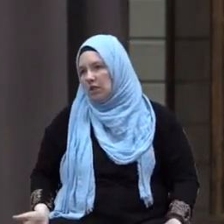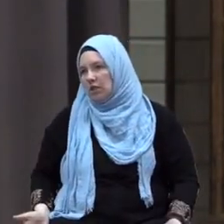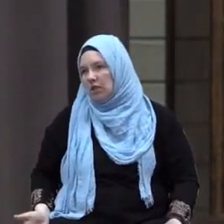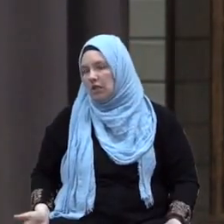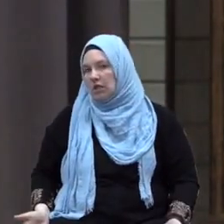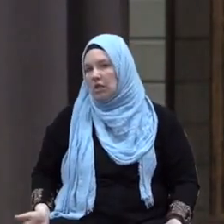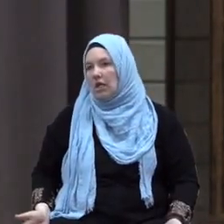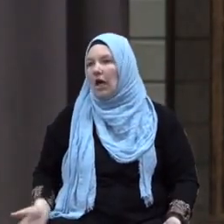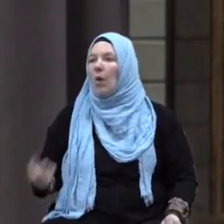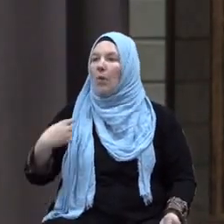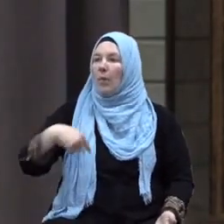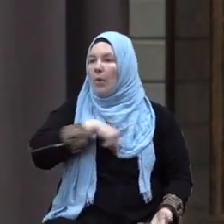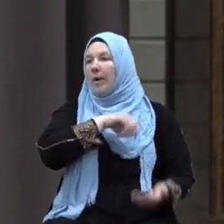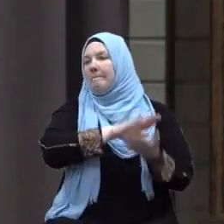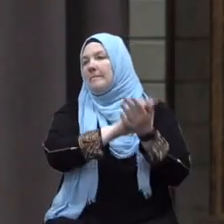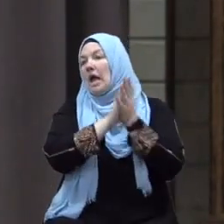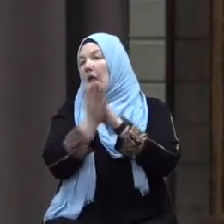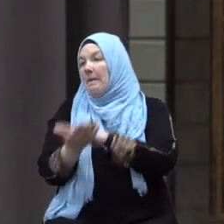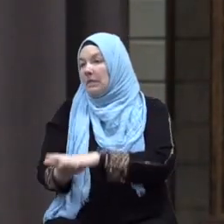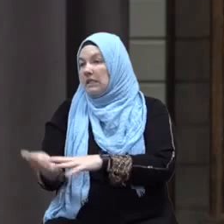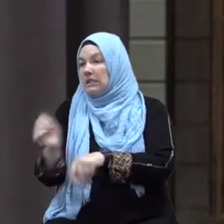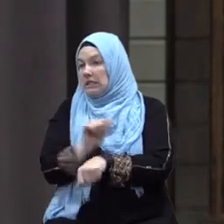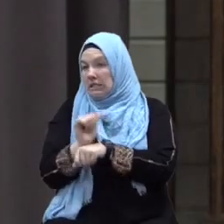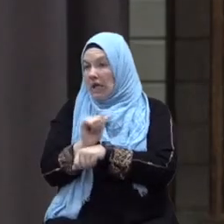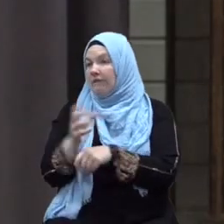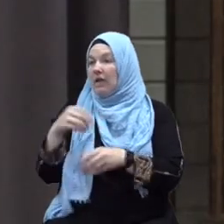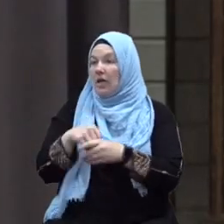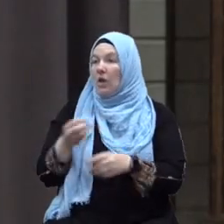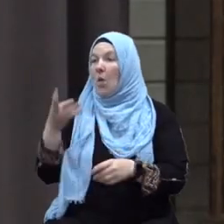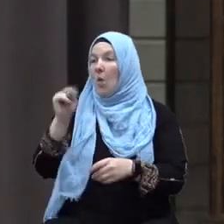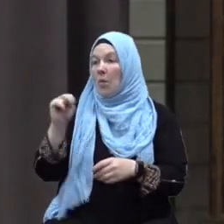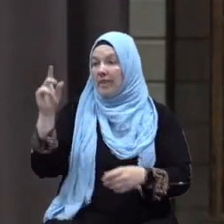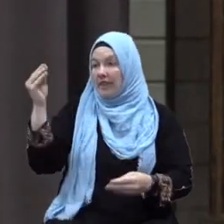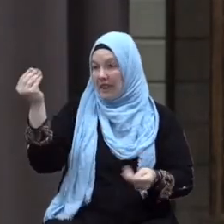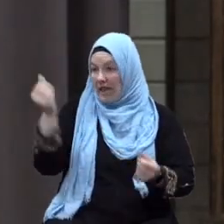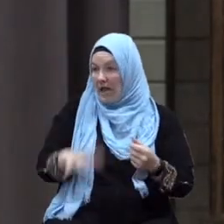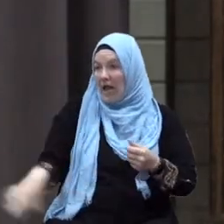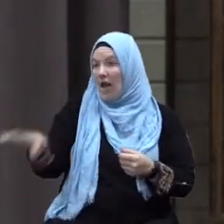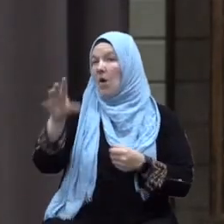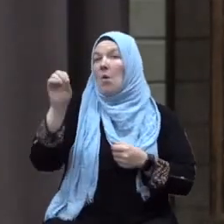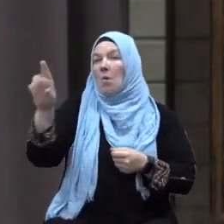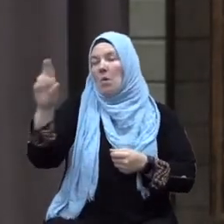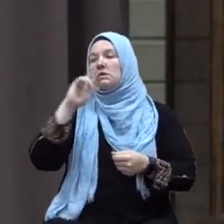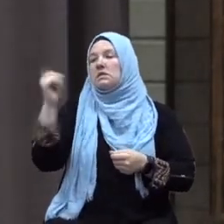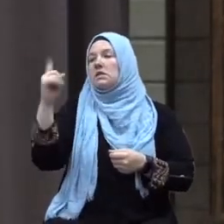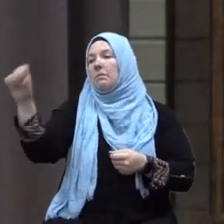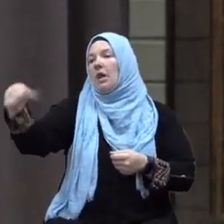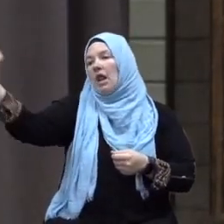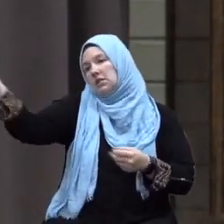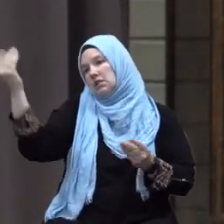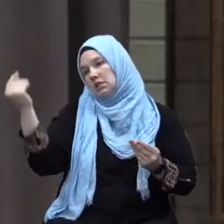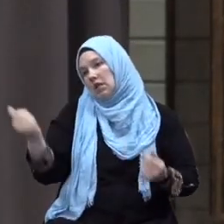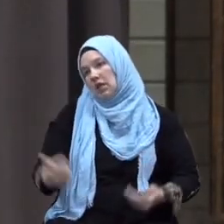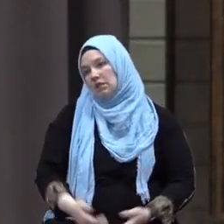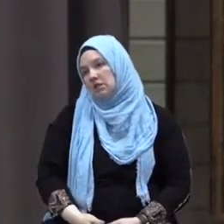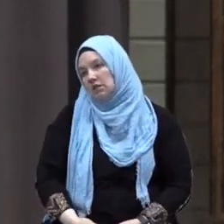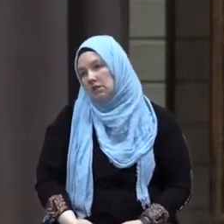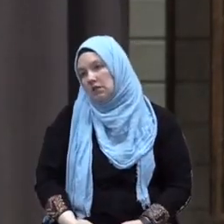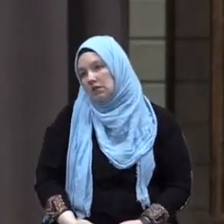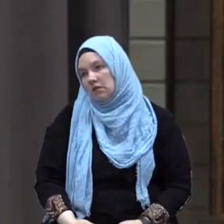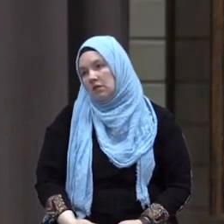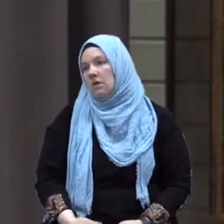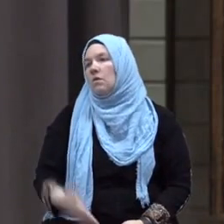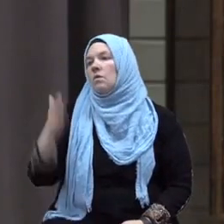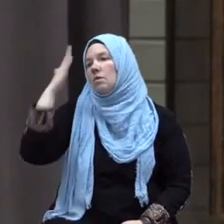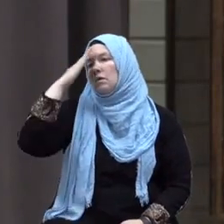ourselves into slaves either in our own land or in somebody else's land.